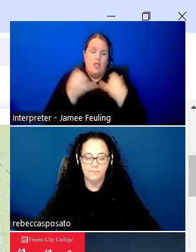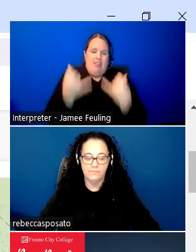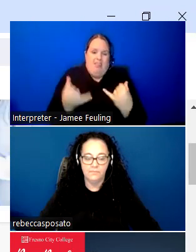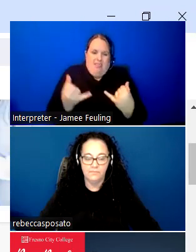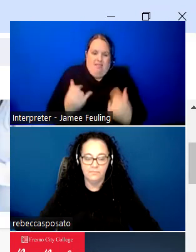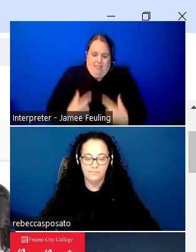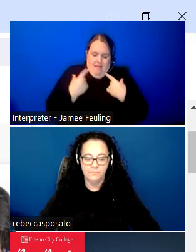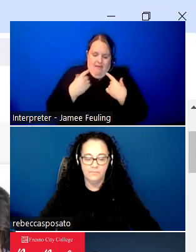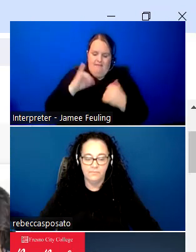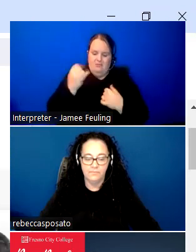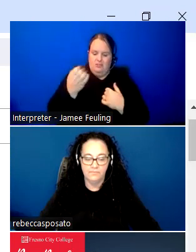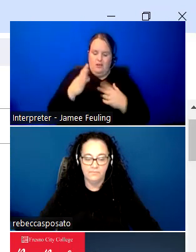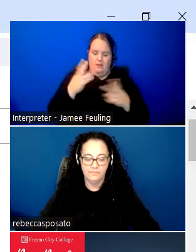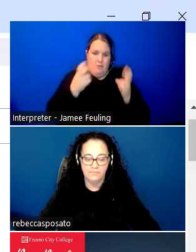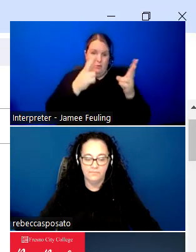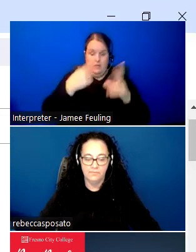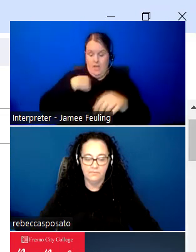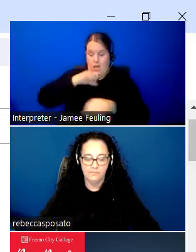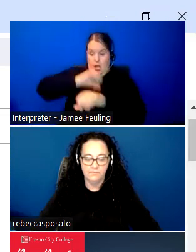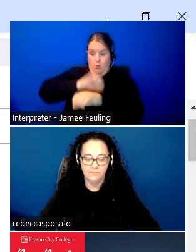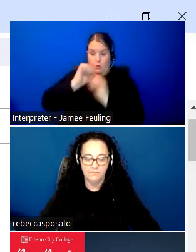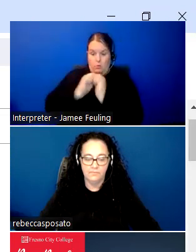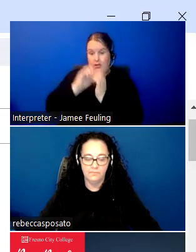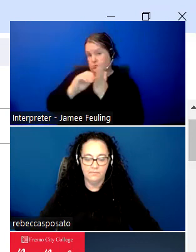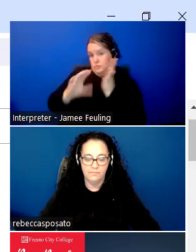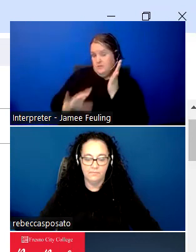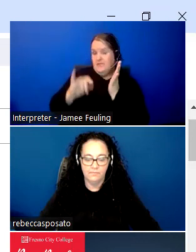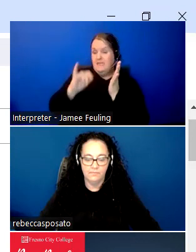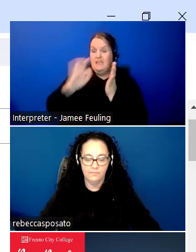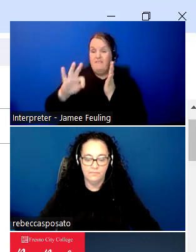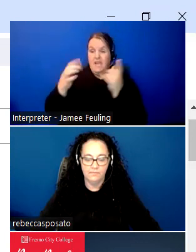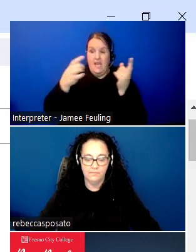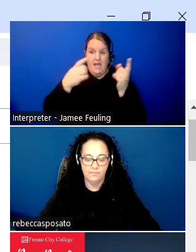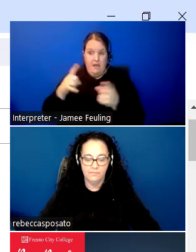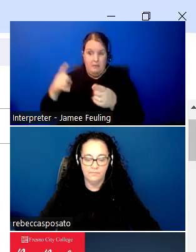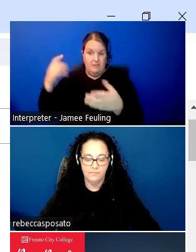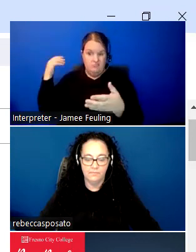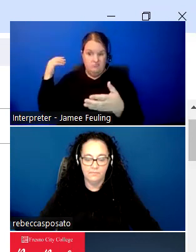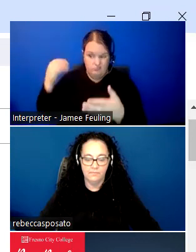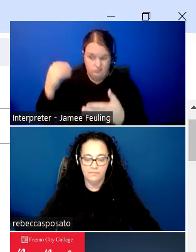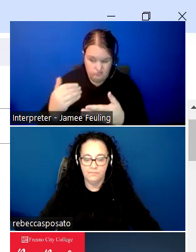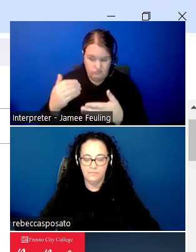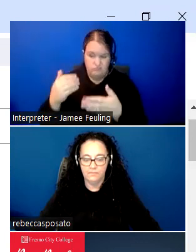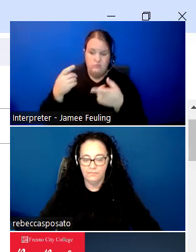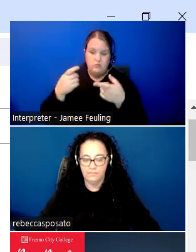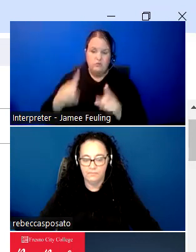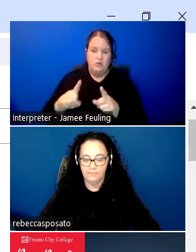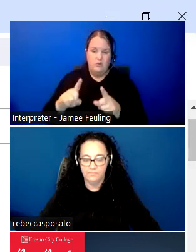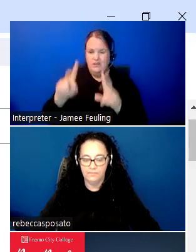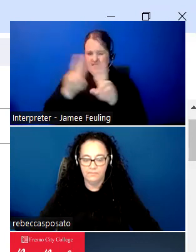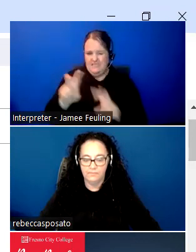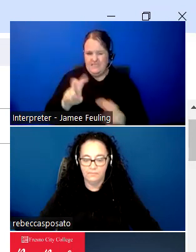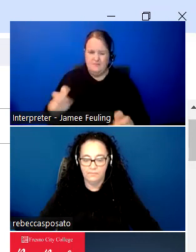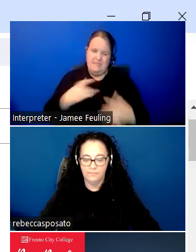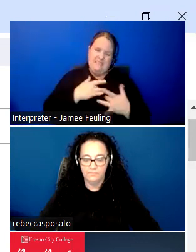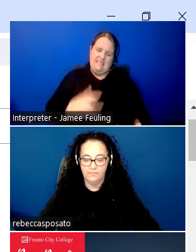work, when I work with the student, when we get to a point in the career assessments, it's usually later on